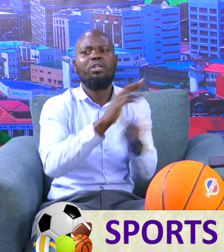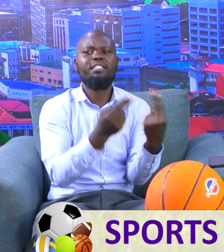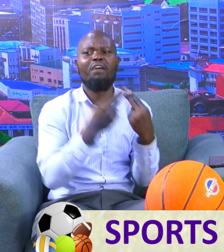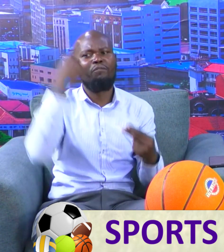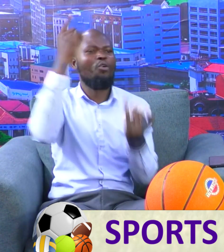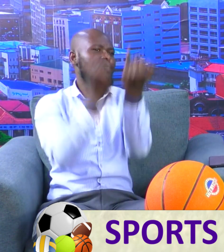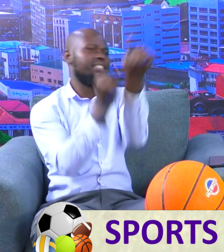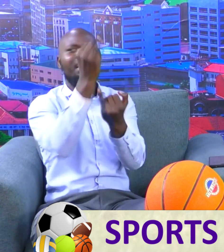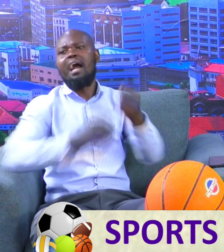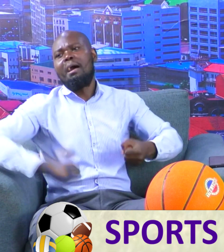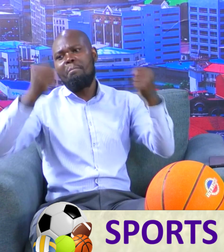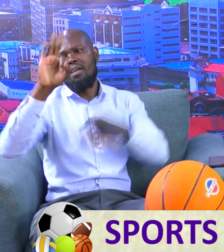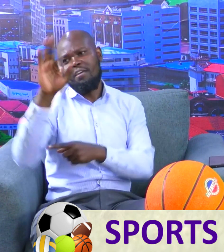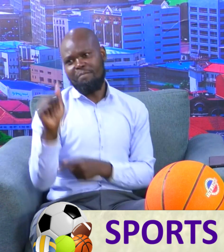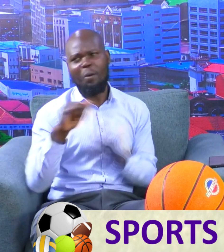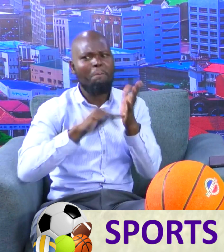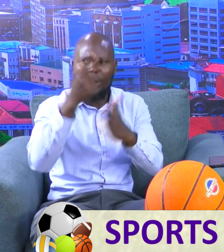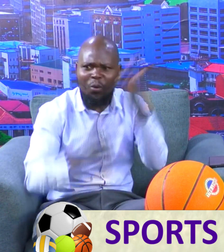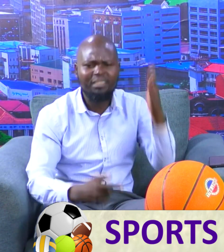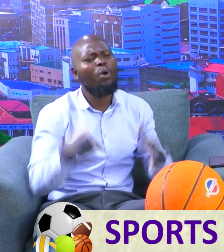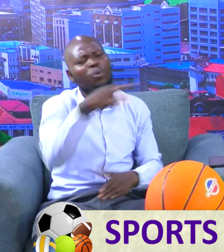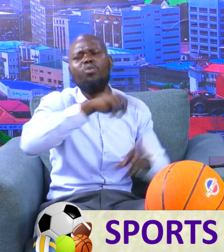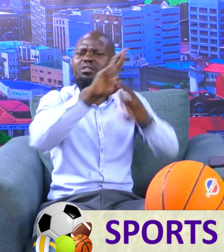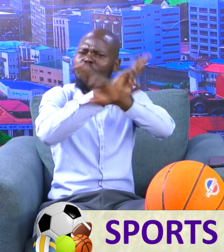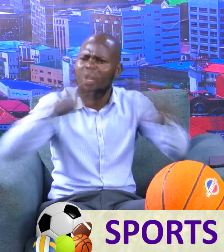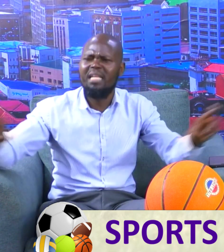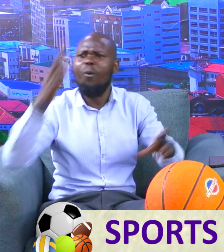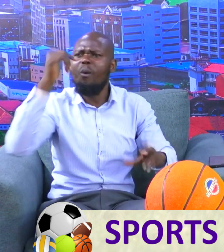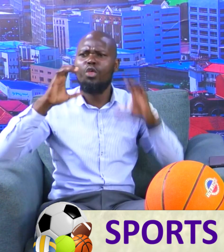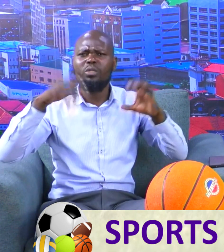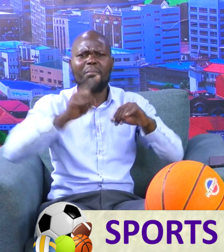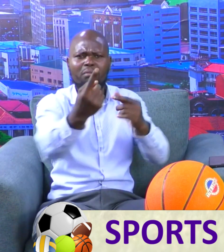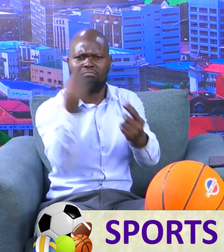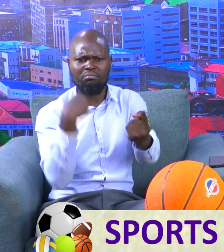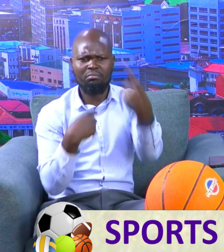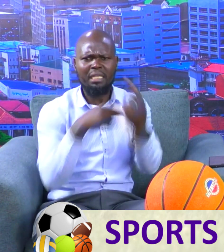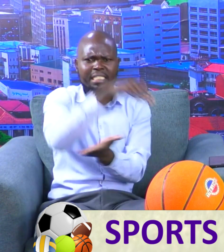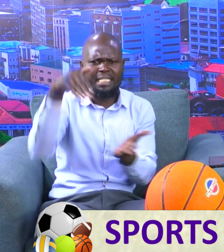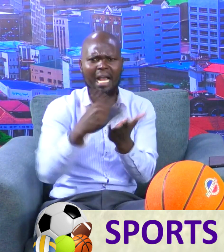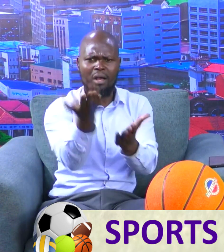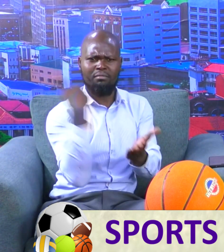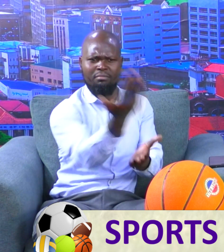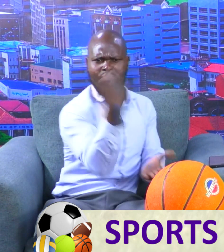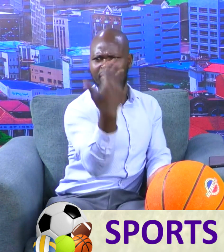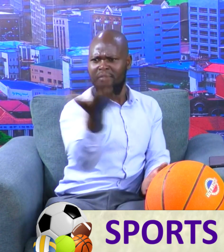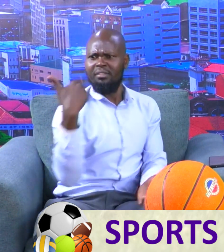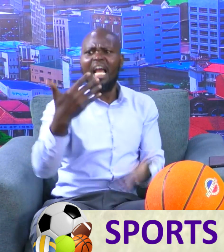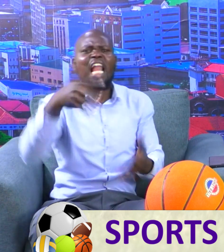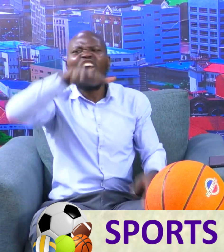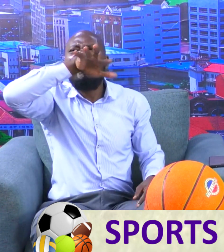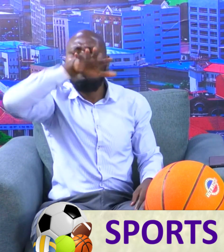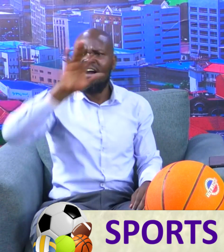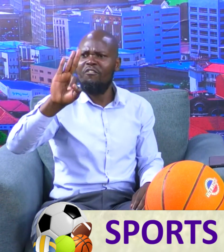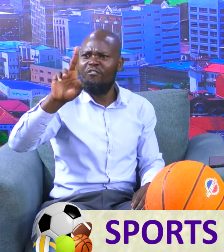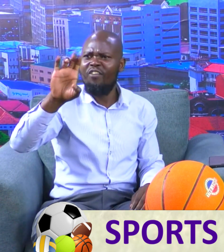Rashford has the power. And you can see what happened on Saturday. So fingers crossed. And I just pray